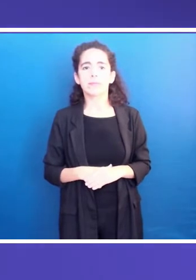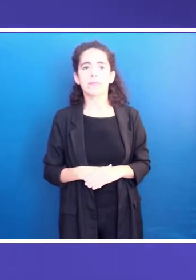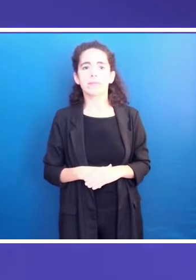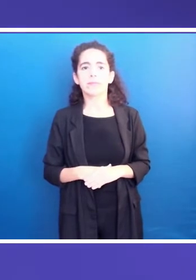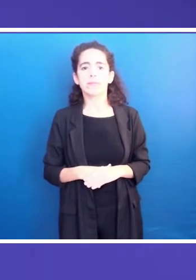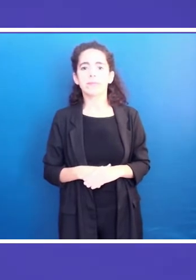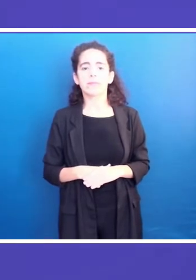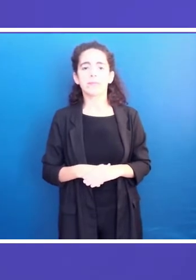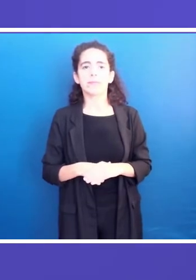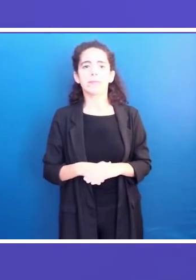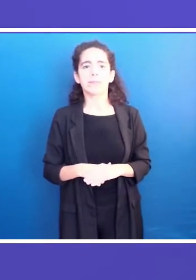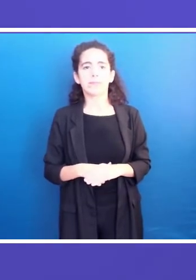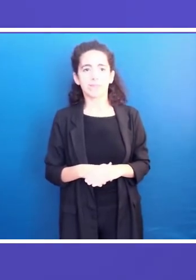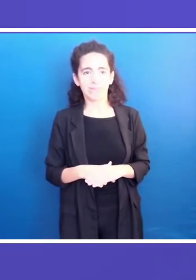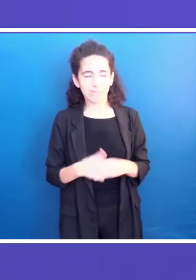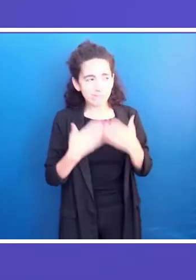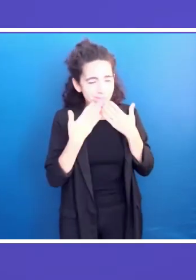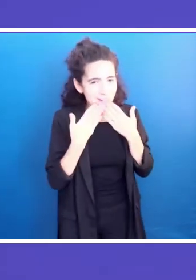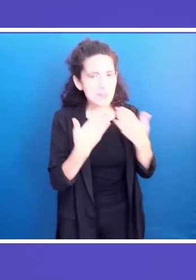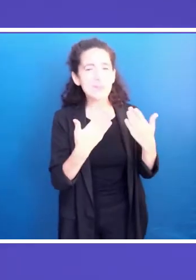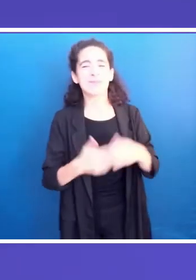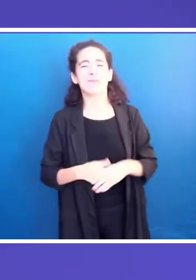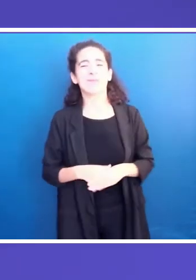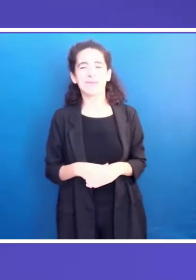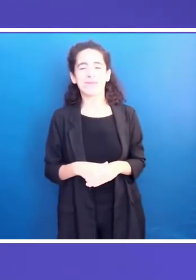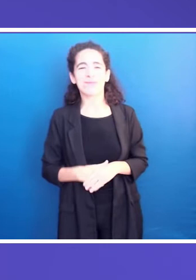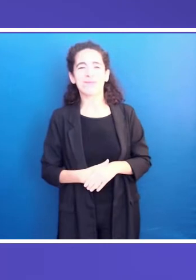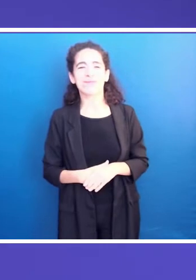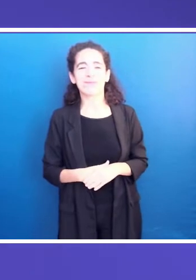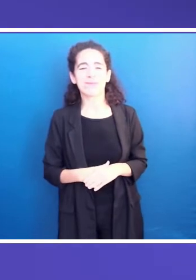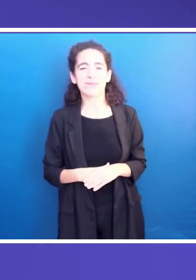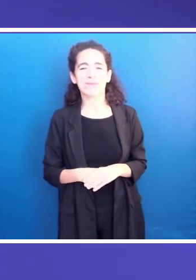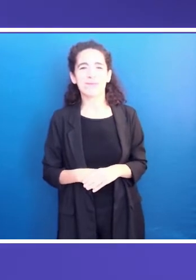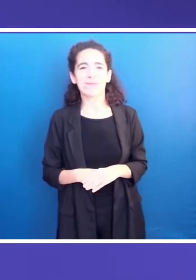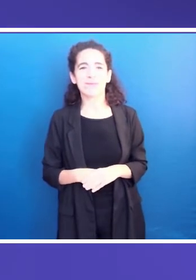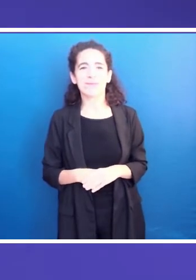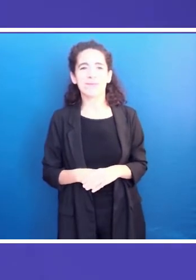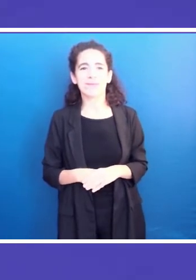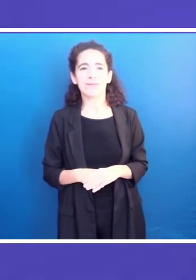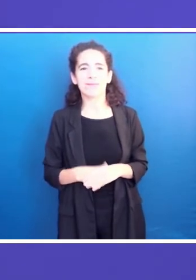let me to give the floor now to my friend, Suad Abdurrahim from Tunisia.